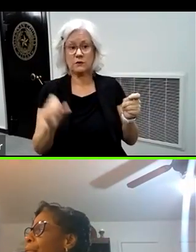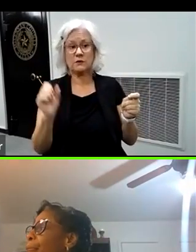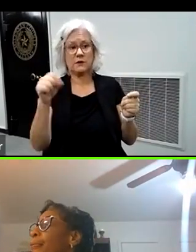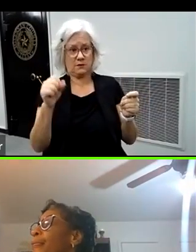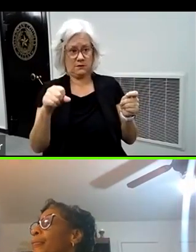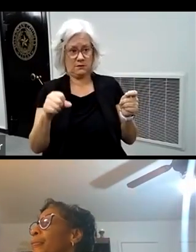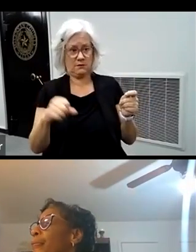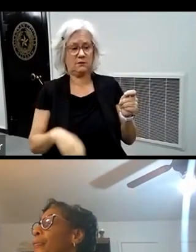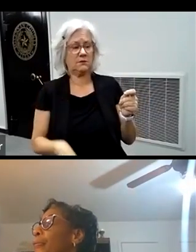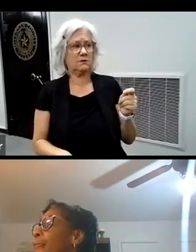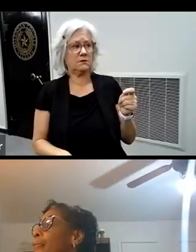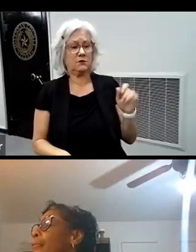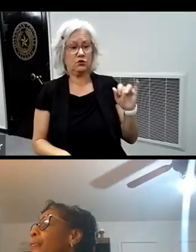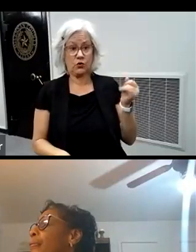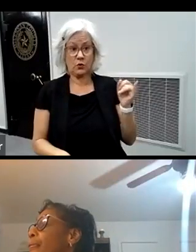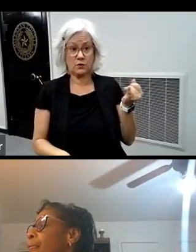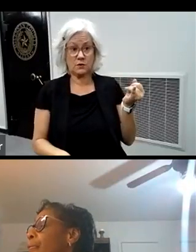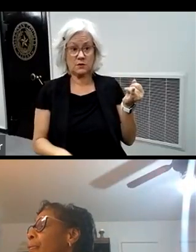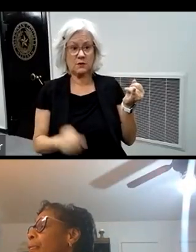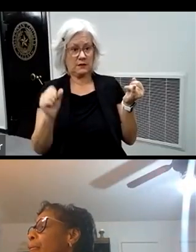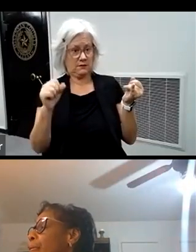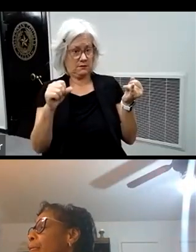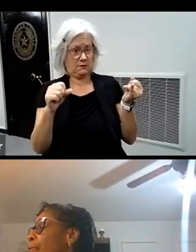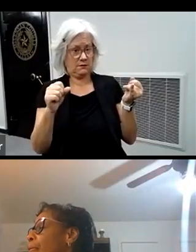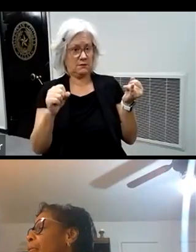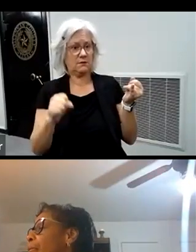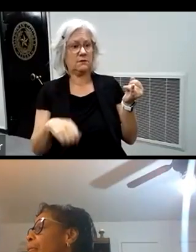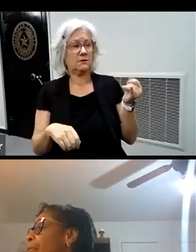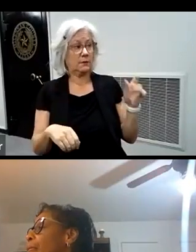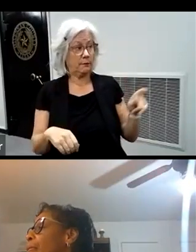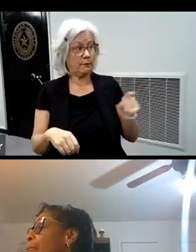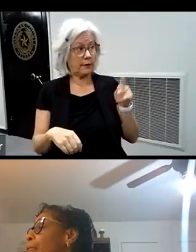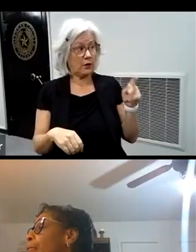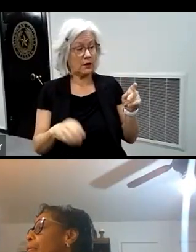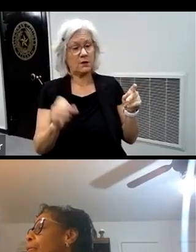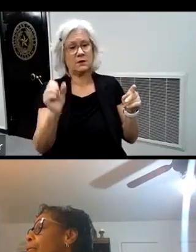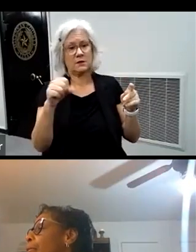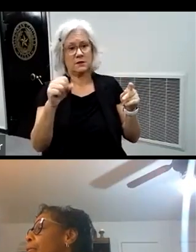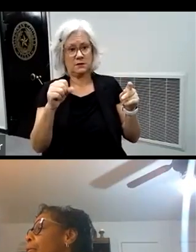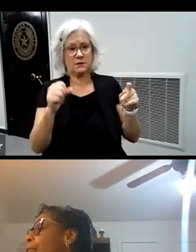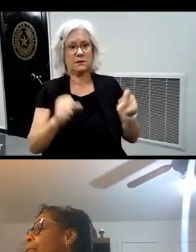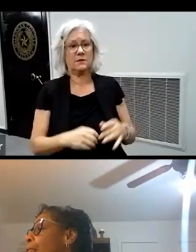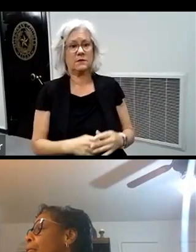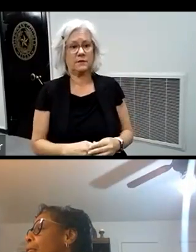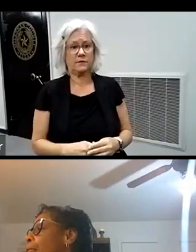Aye. Commissioner Jones, Aye. Commissioner Perry. Aye.